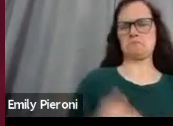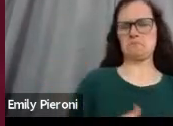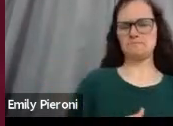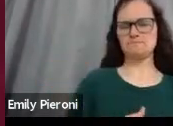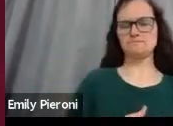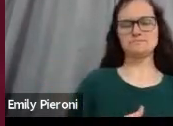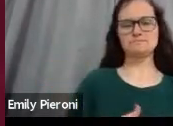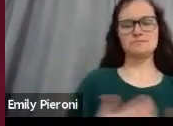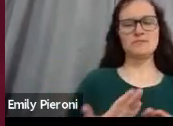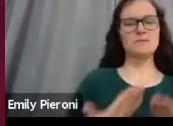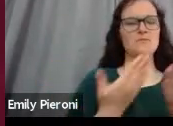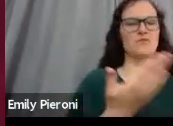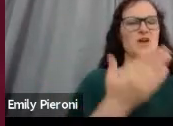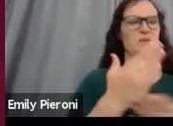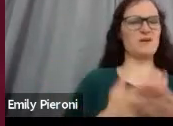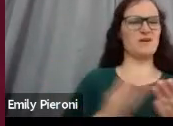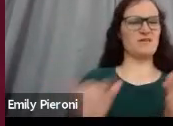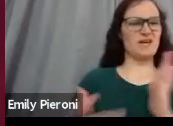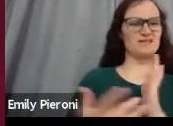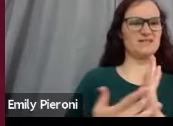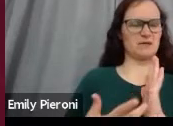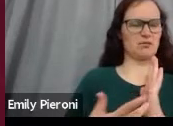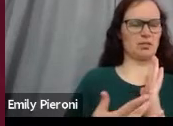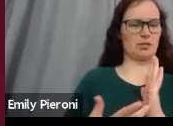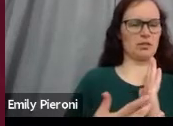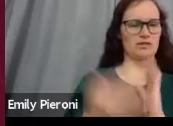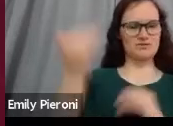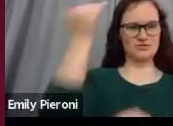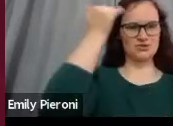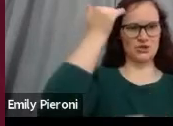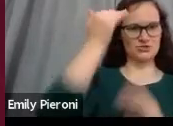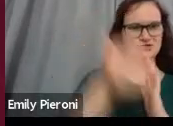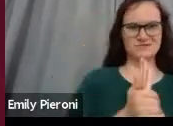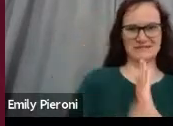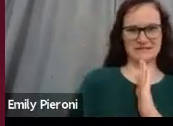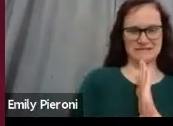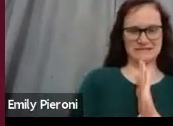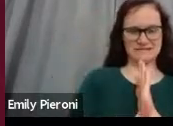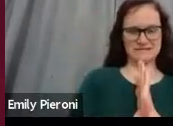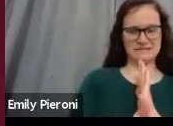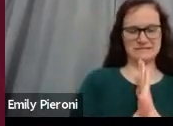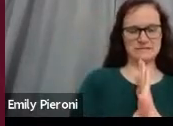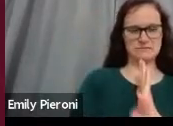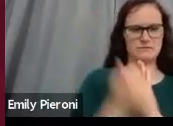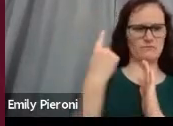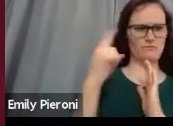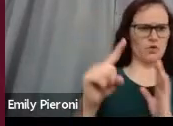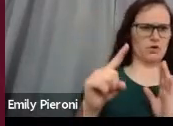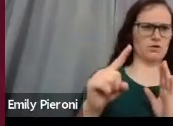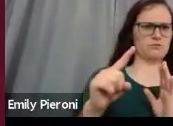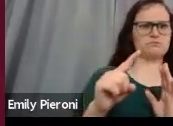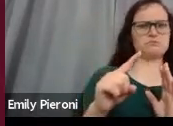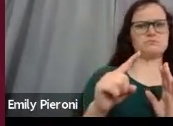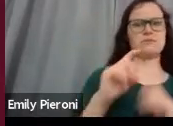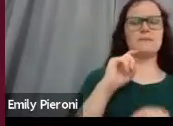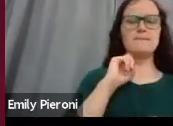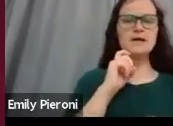of those technical knowledge or skills in heavy metals and how they're applied to land,